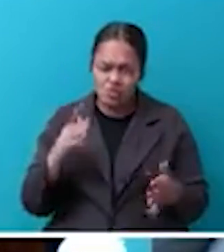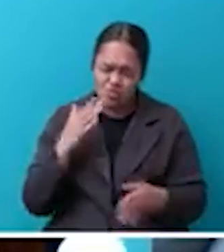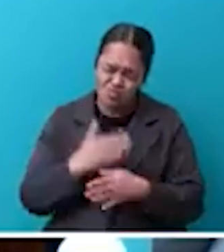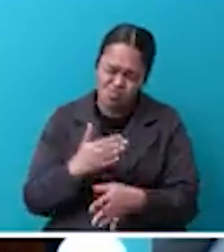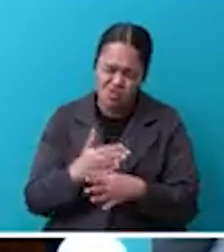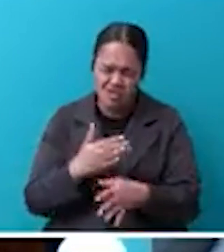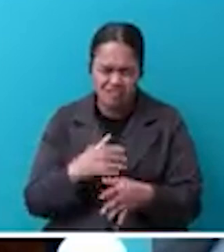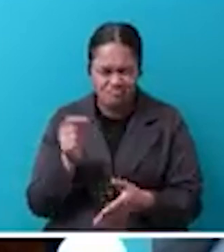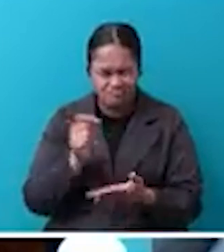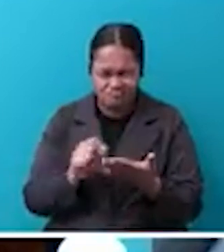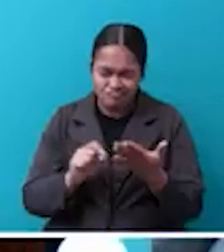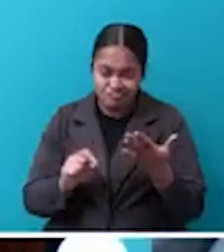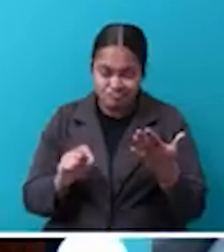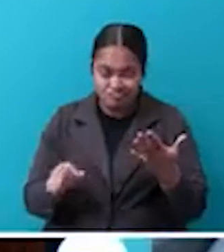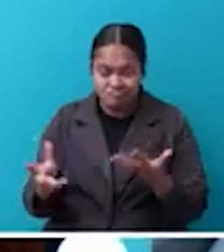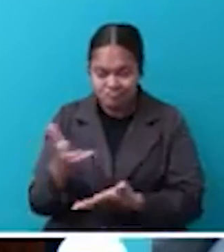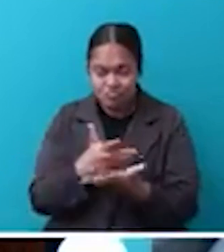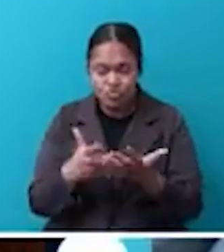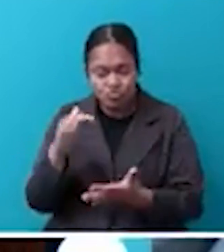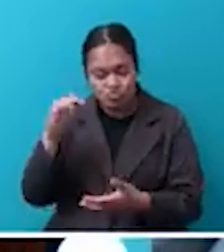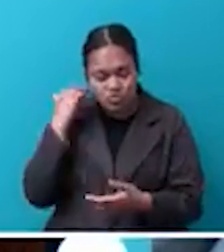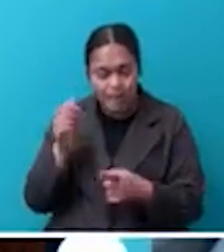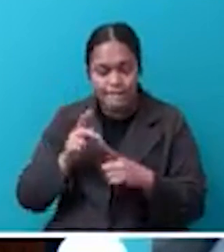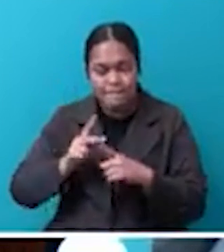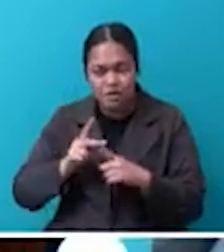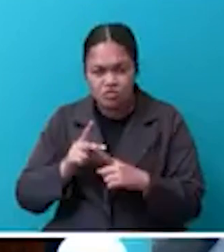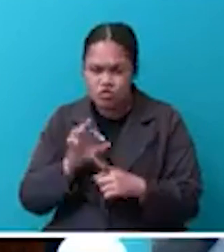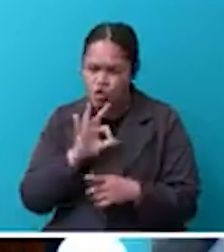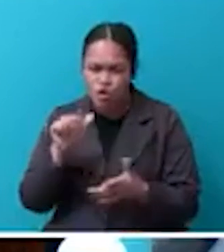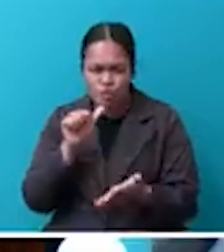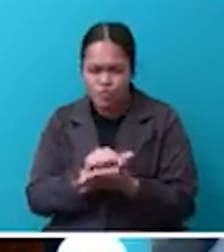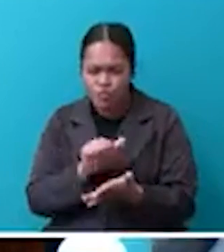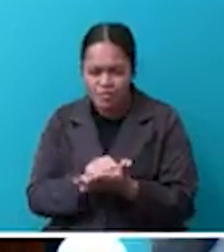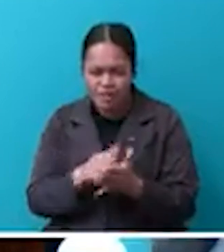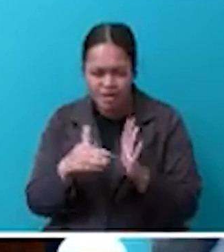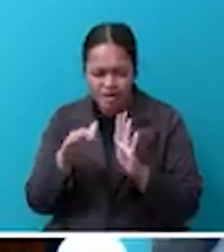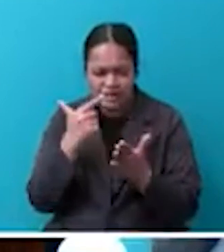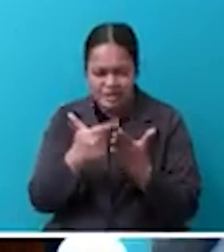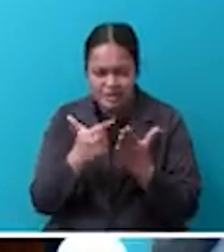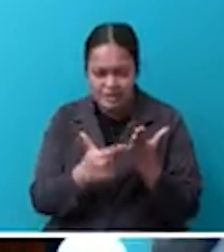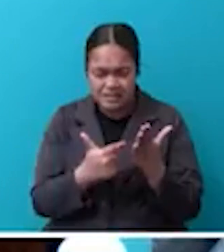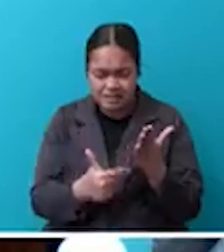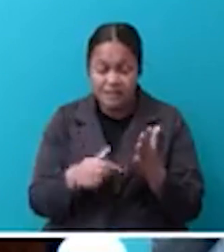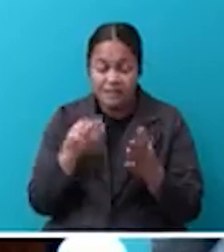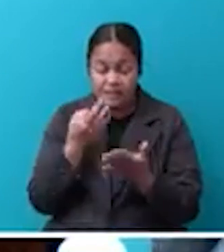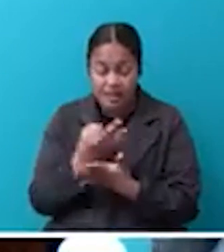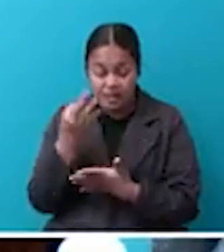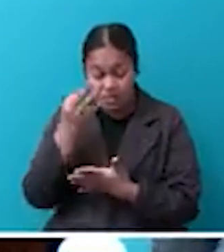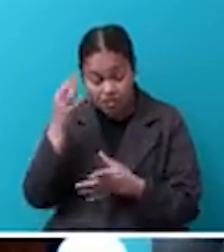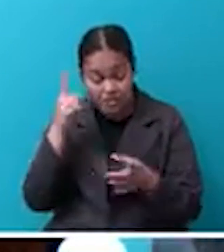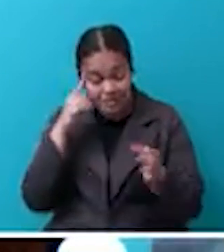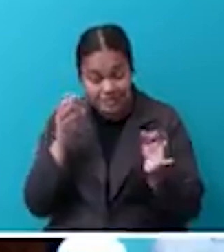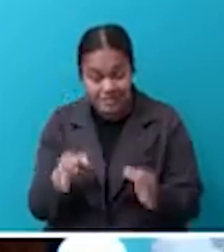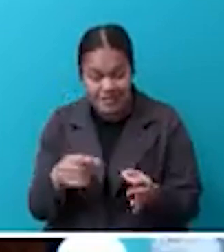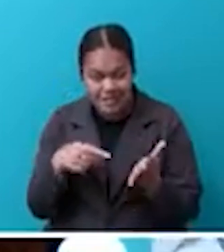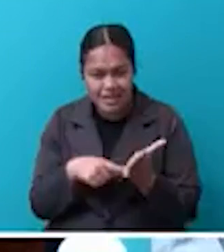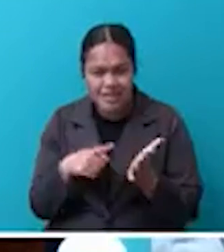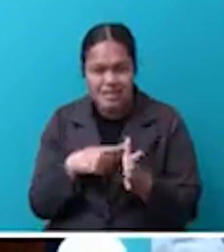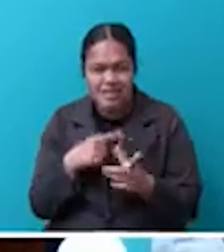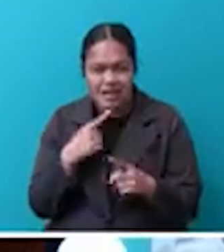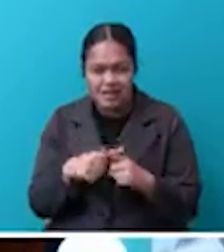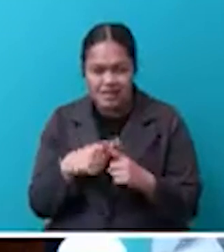out of the negotiation room as our priorities had not been properly accounted for within the financial decision text that was before